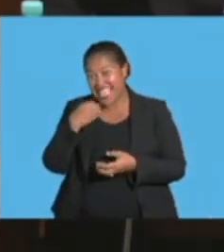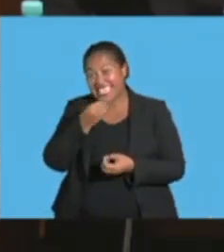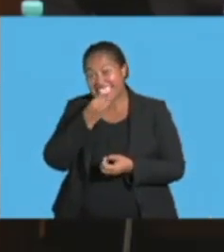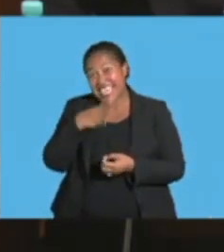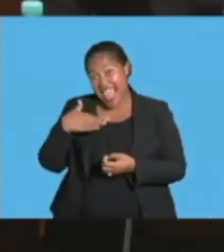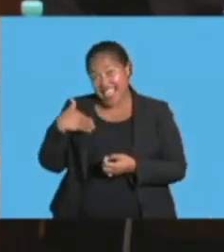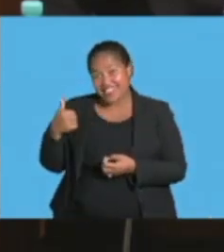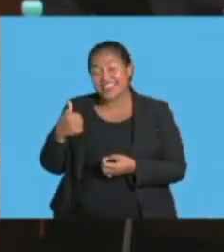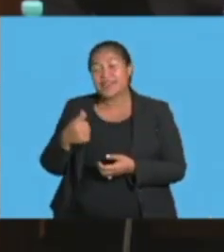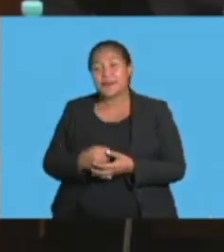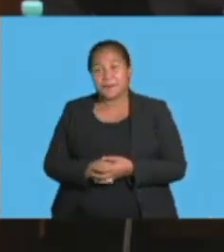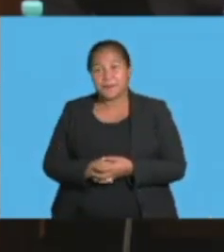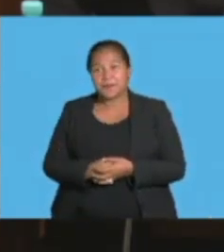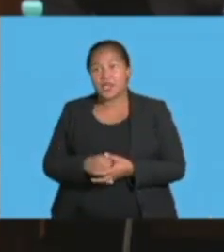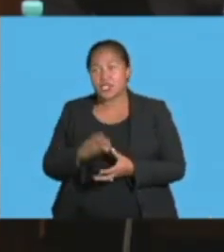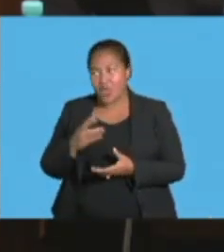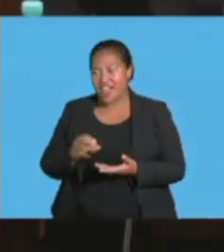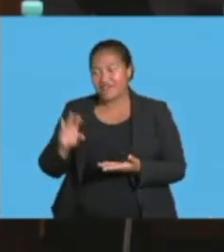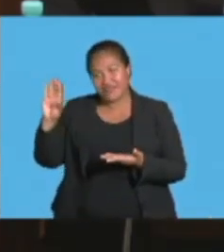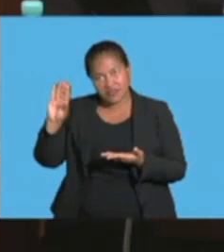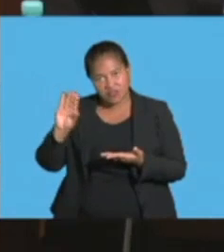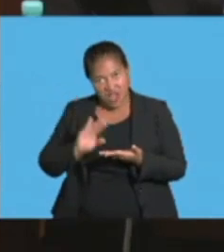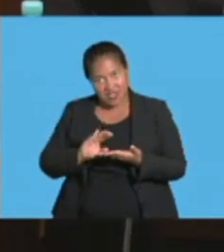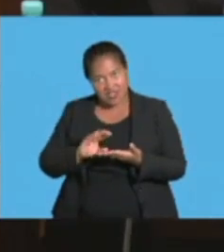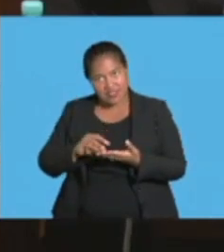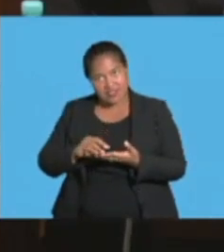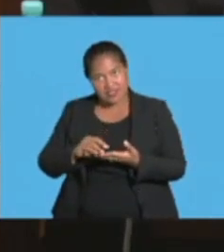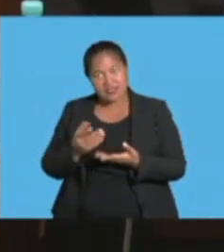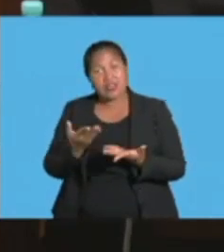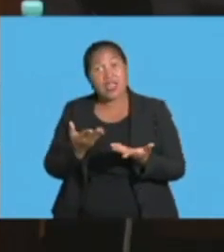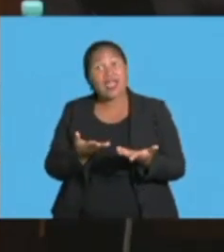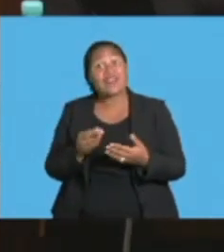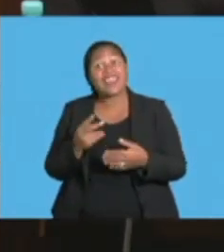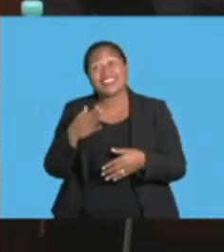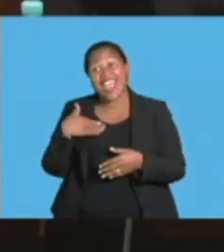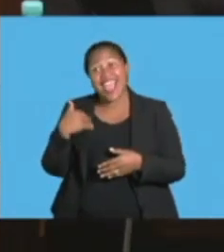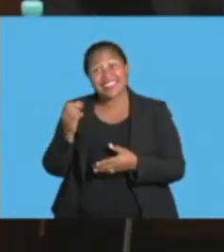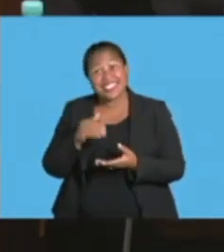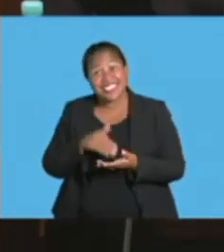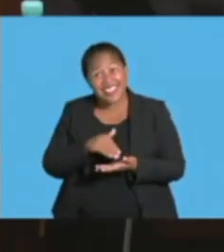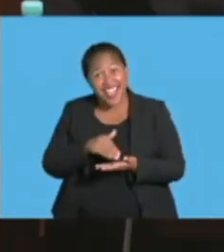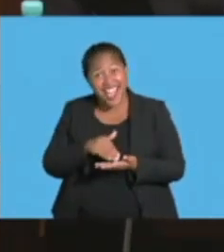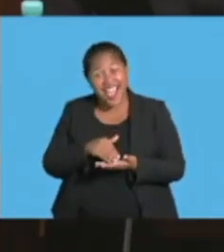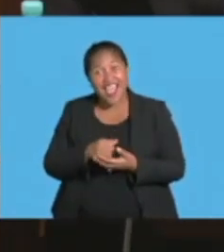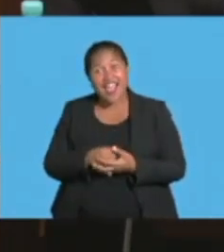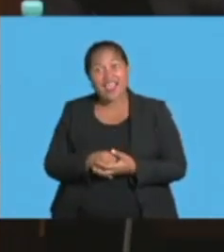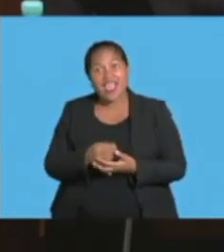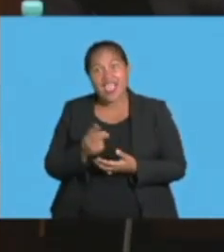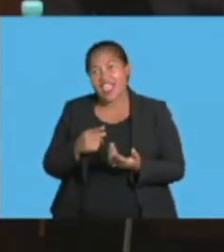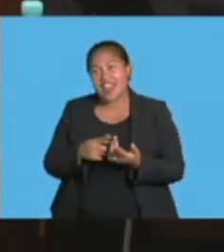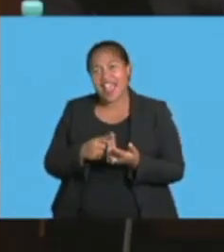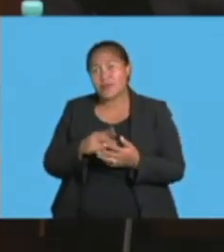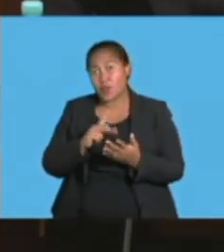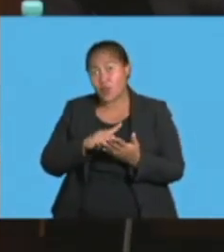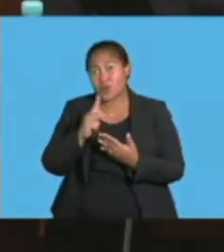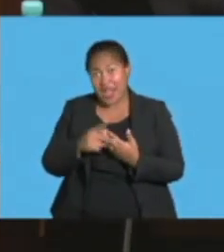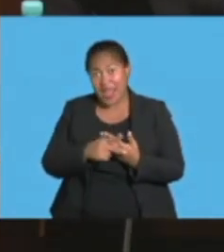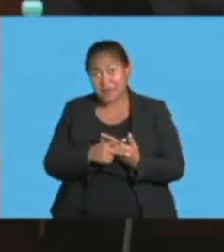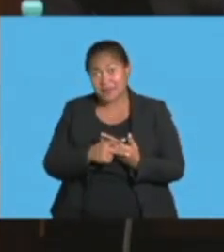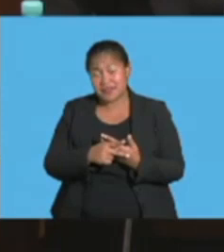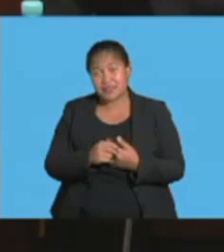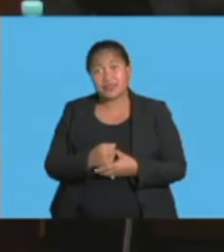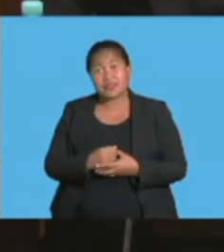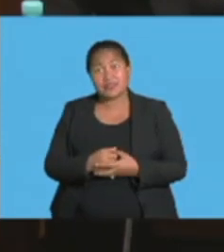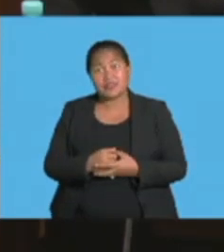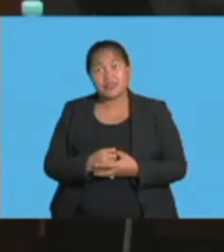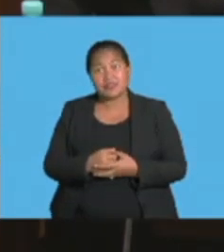NCD drugs are now available throughout health centers and health facilities, but also the free medicine program, which was initially 40,